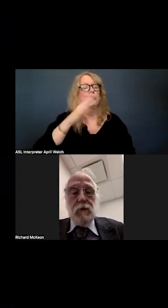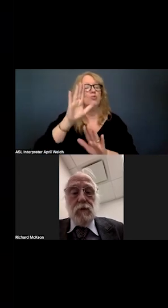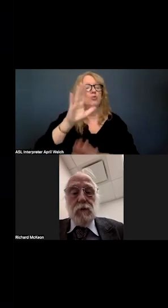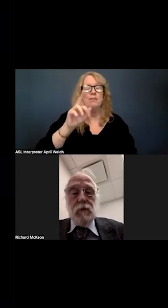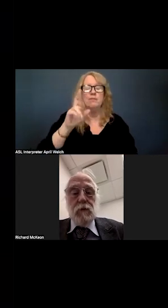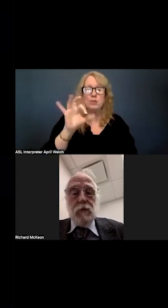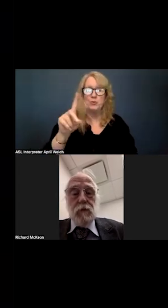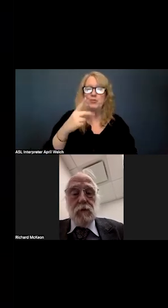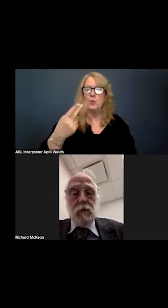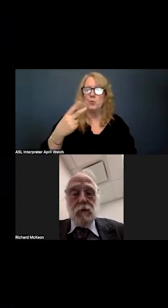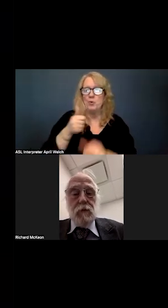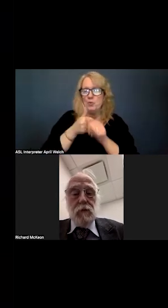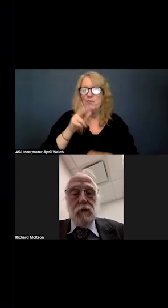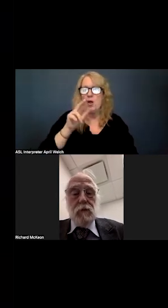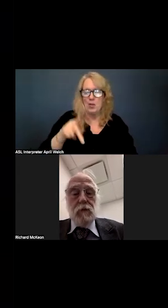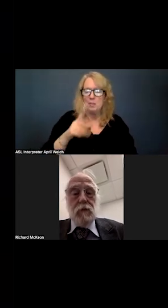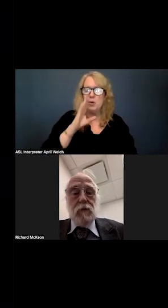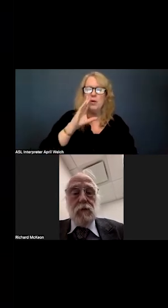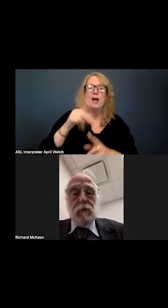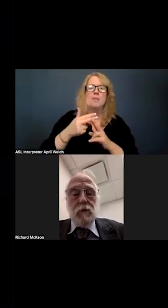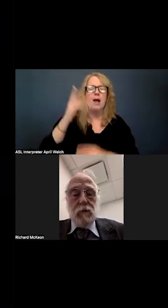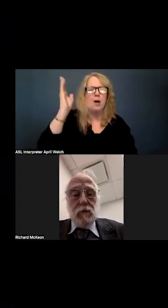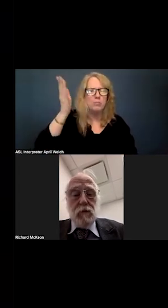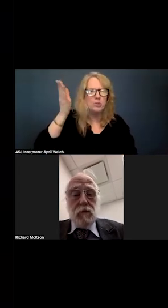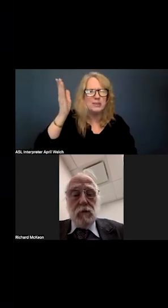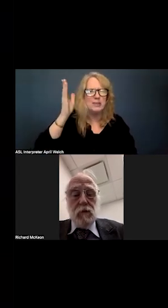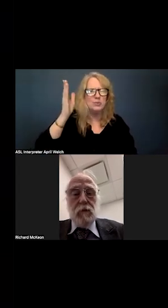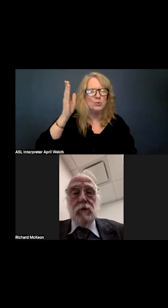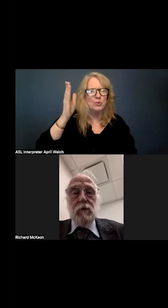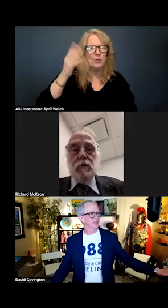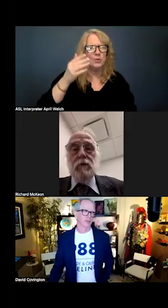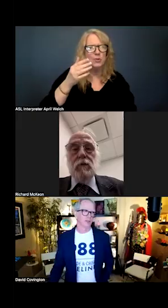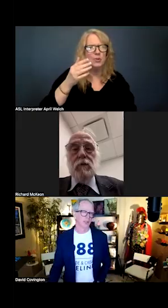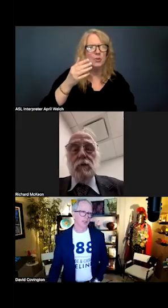know you and I had a discussion about a presenter for that the